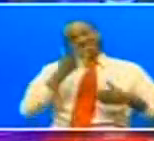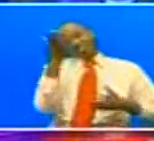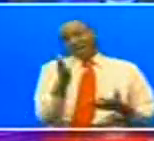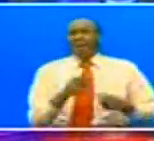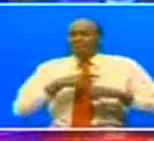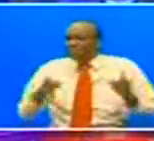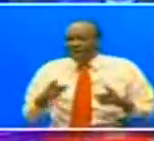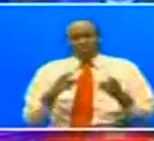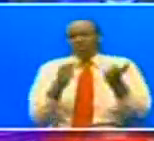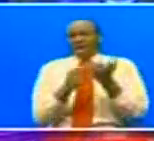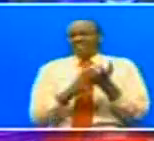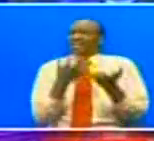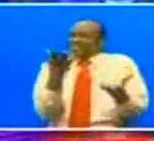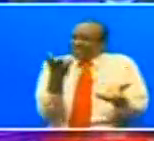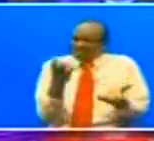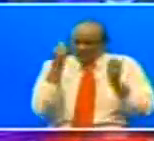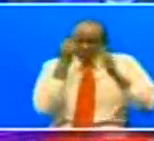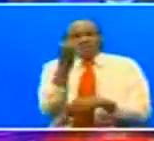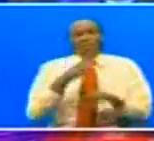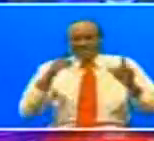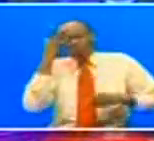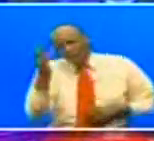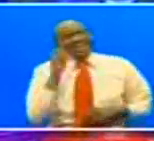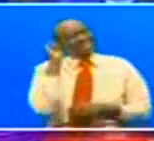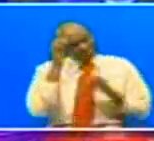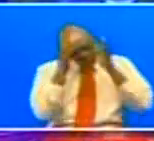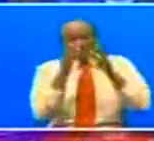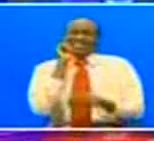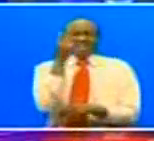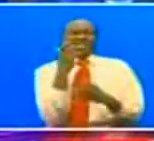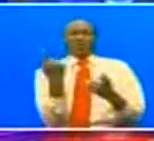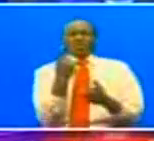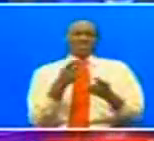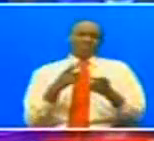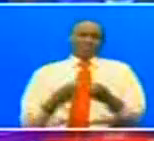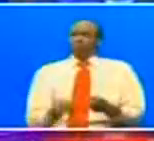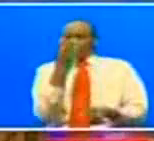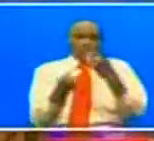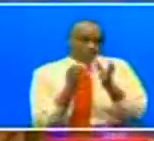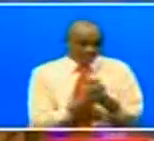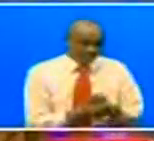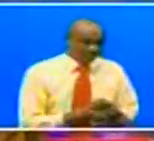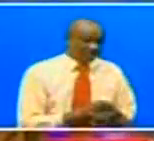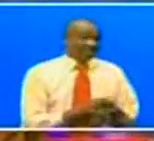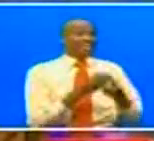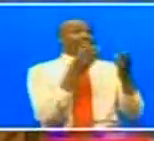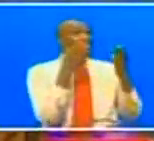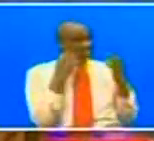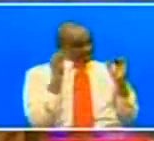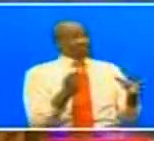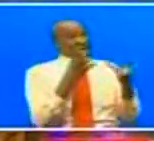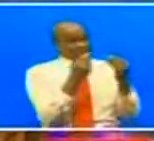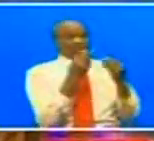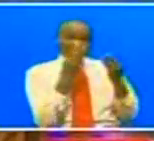But we're the only ones who seem to be the soft target. Why, do you think? Well, this plays to a point. There's no simple answer to that. If there was a magic wand in